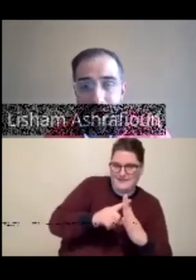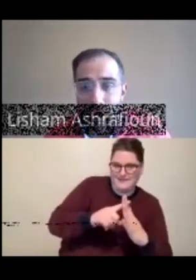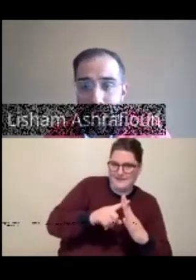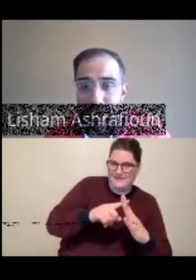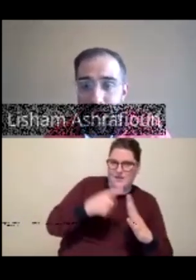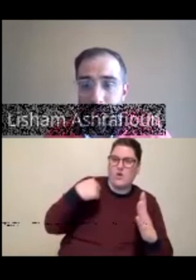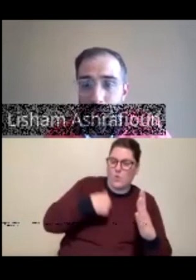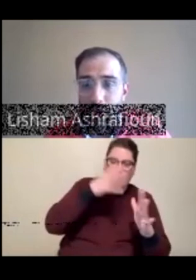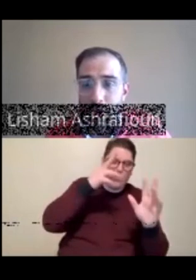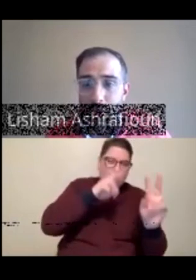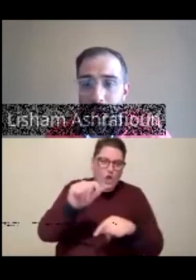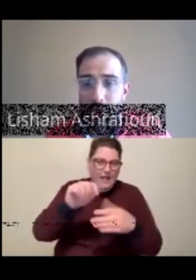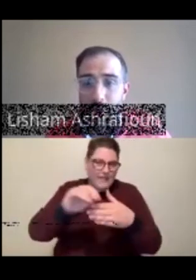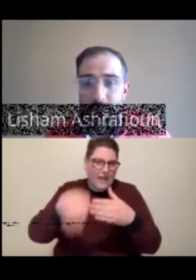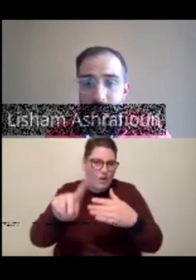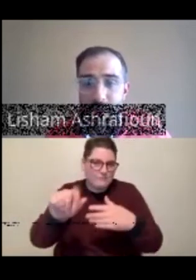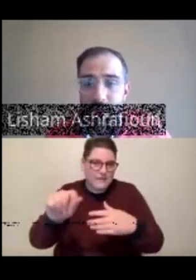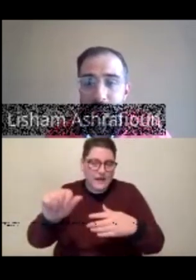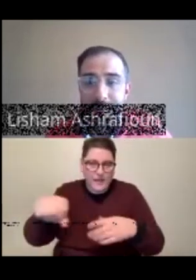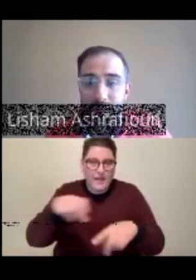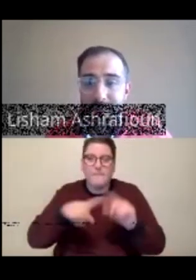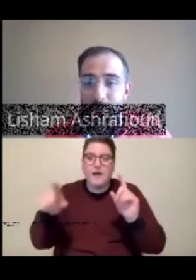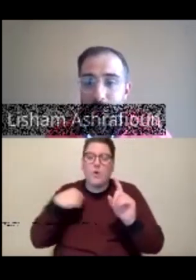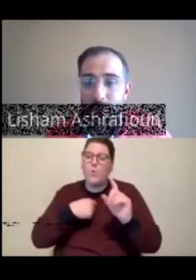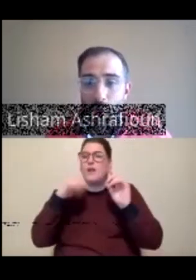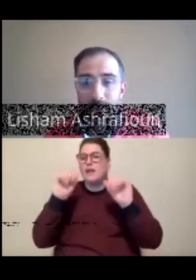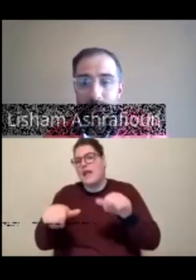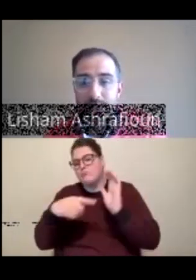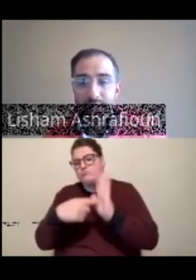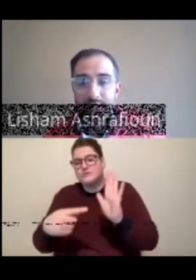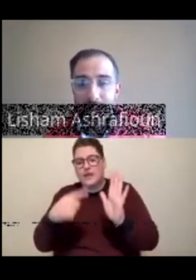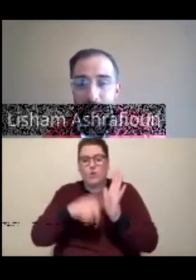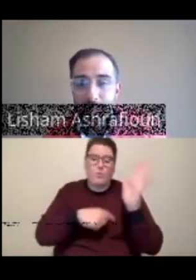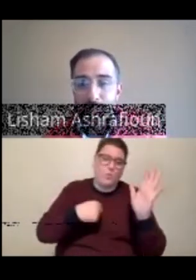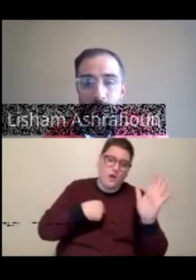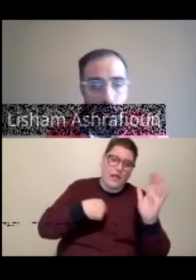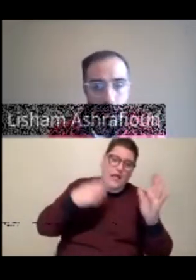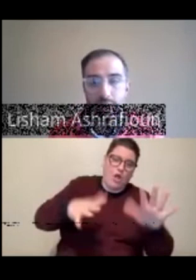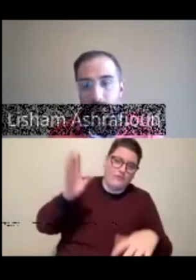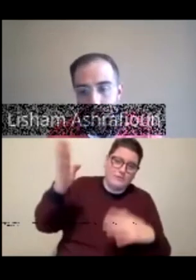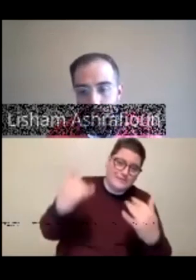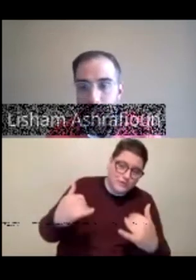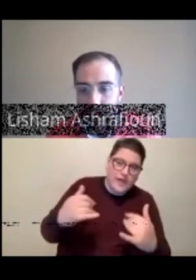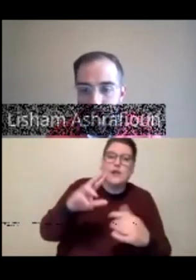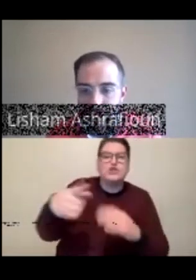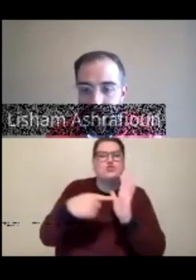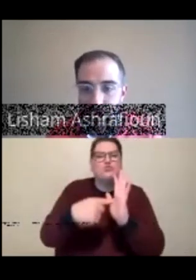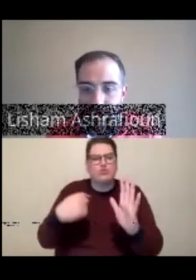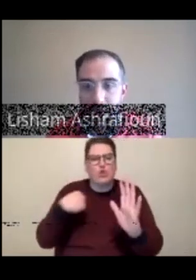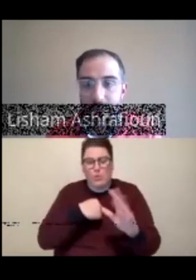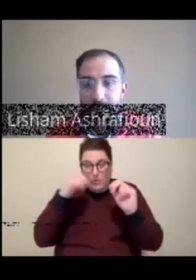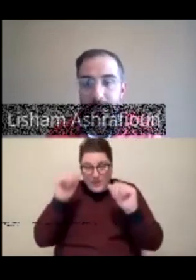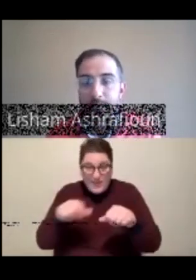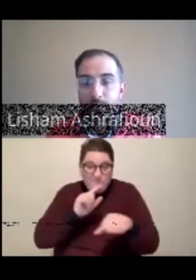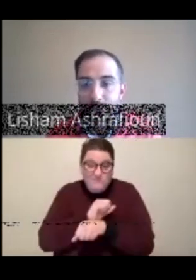looked at the outcome data, but we'll be able to present data similar to what I presented today to show that we're able to execute